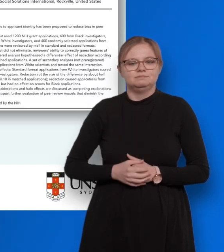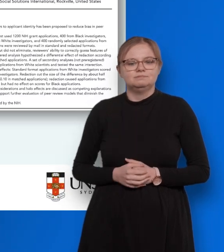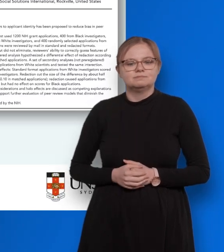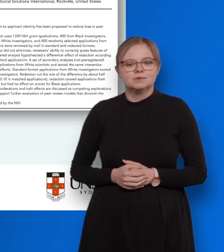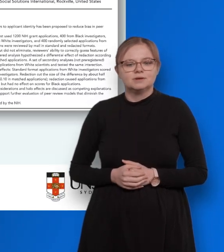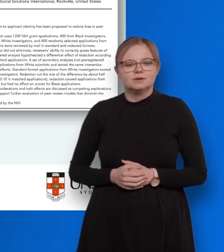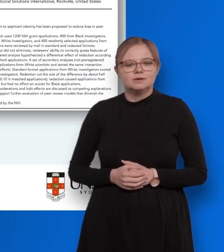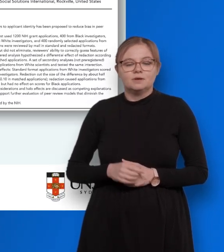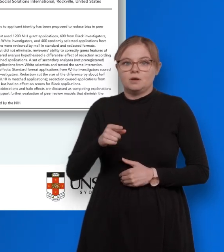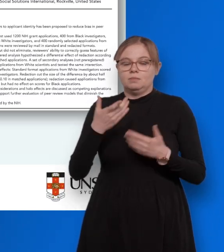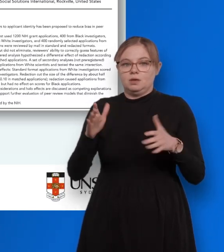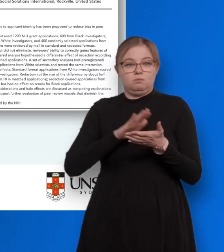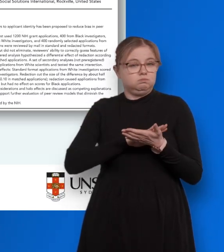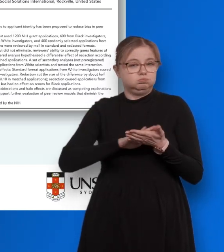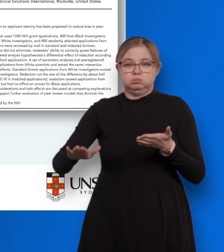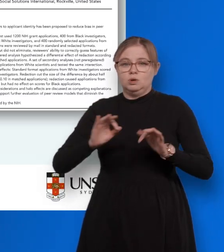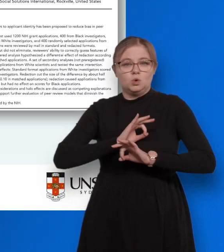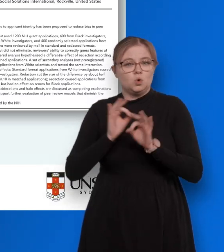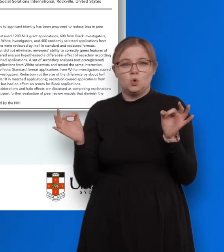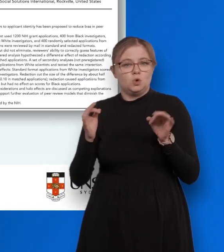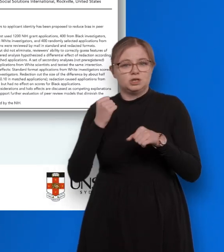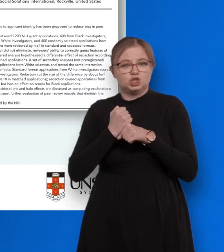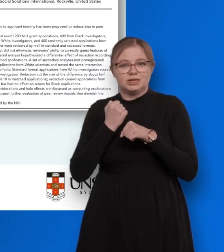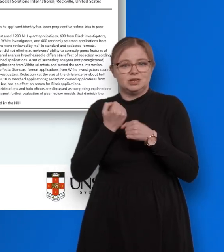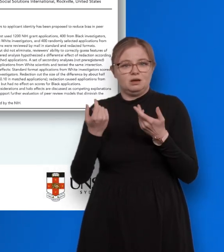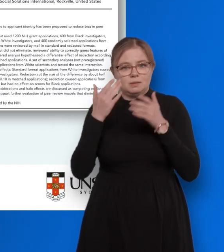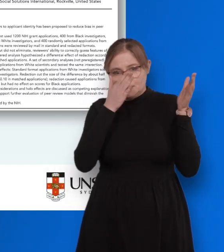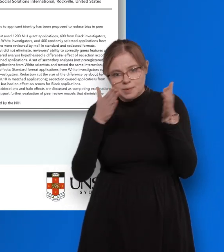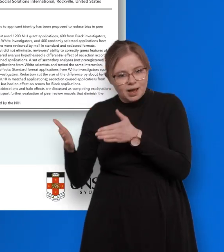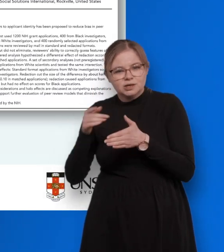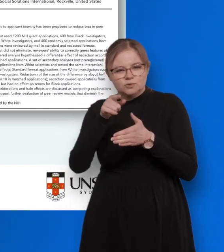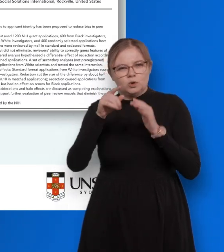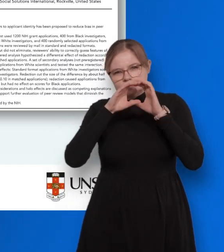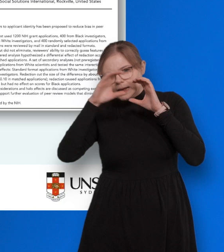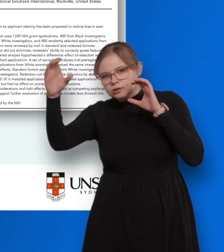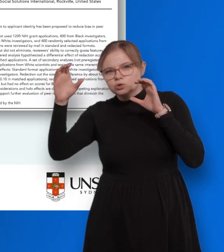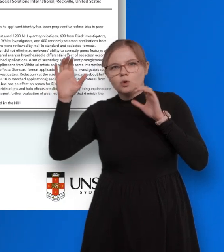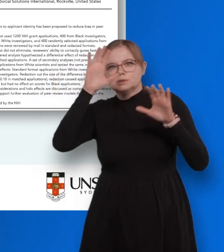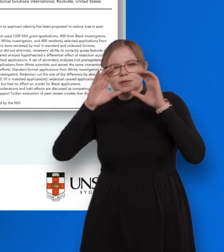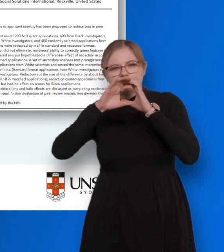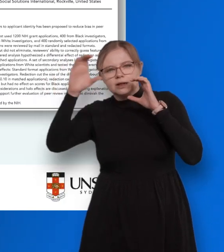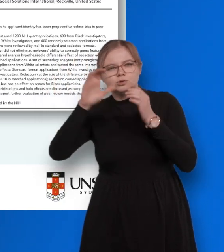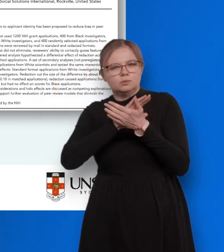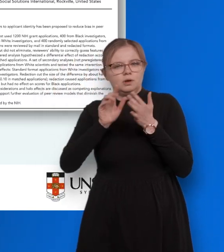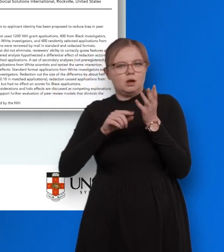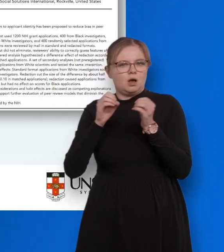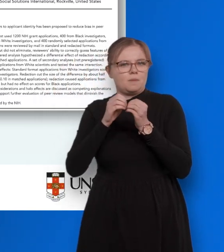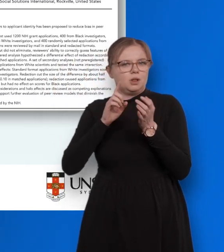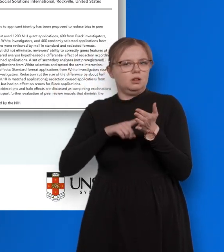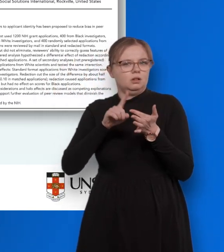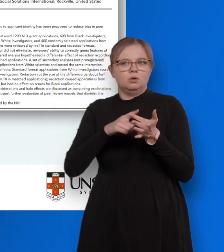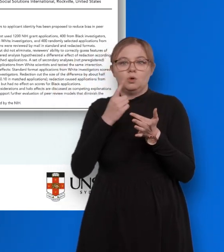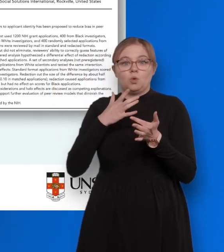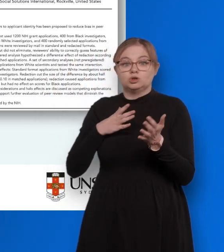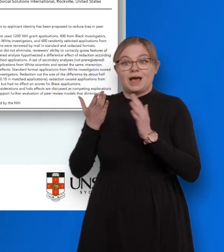or actually eliminating gender biases in access to Hubble Space Telescope time. So in the